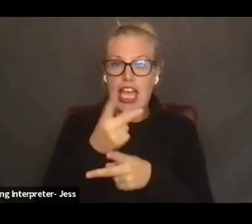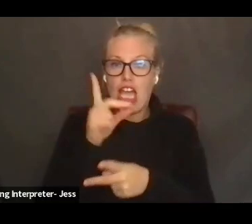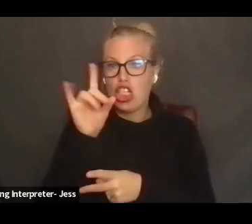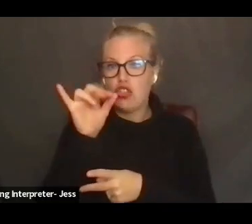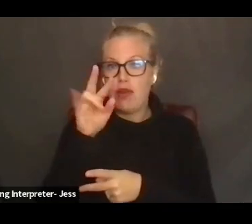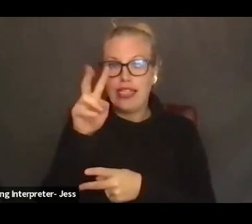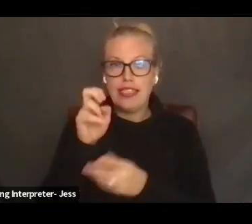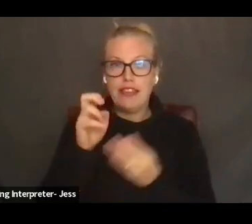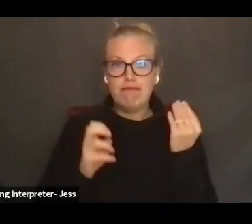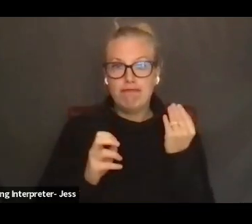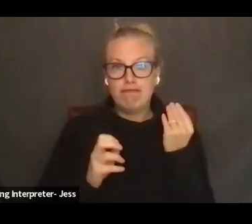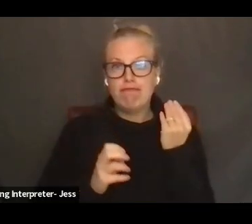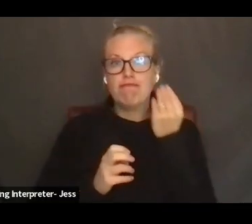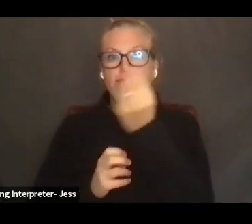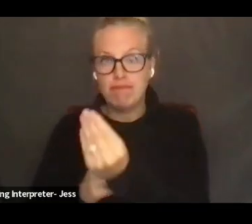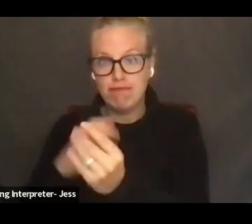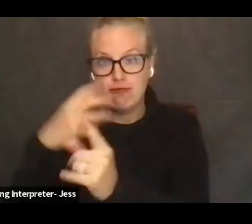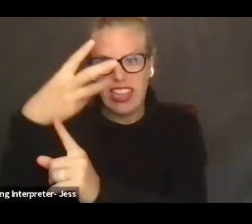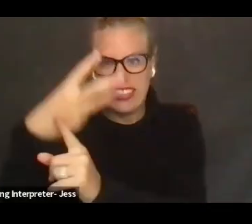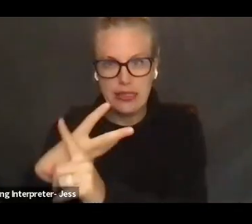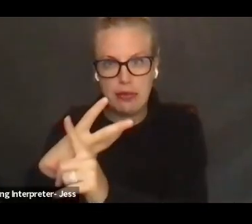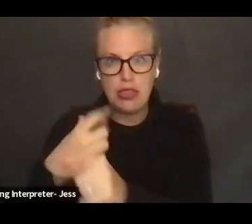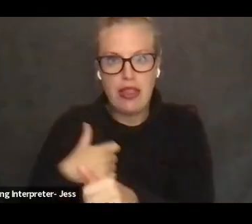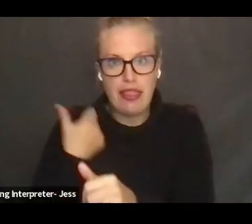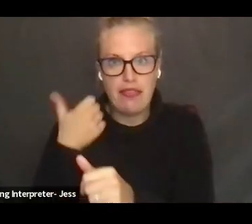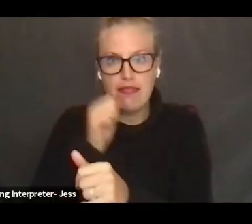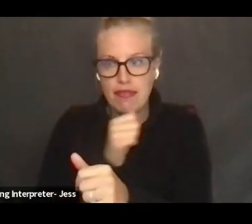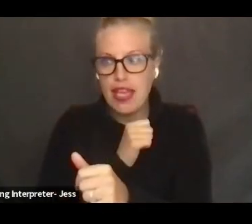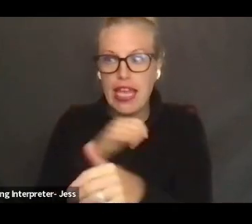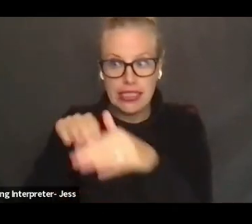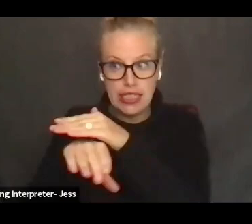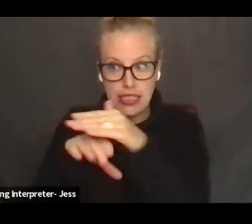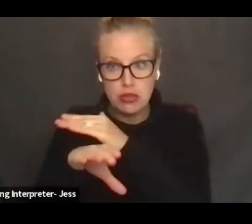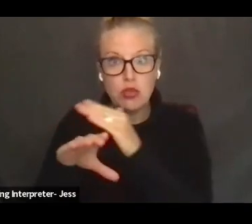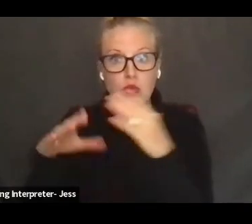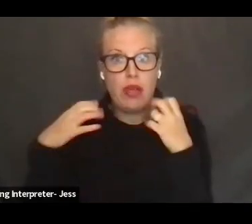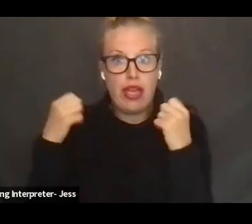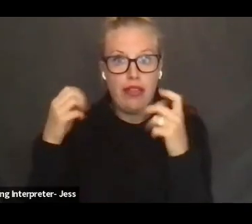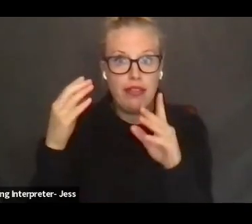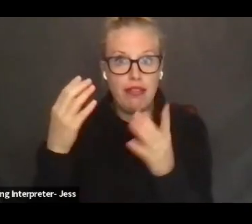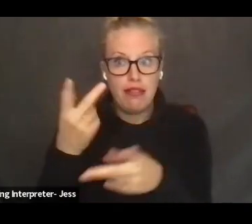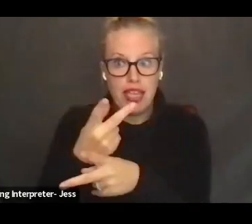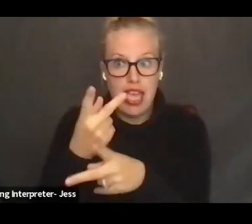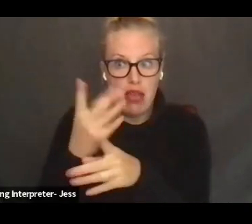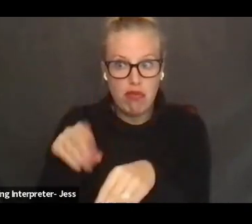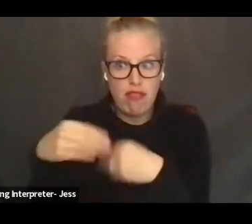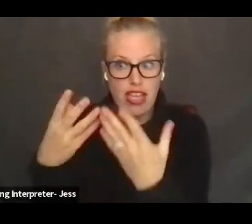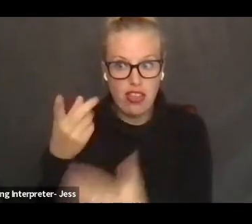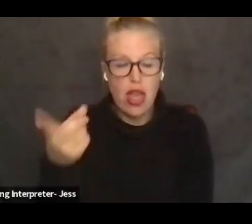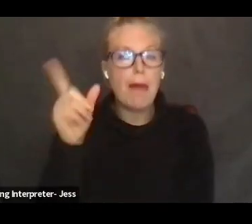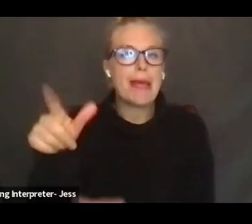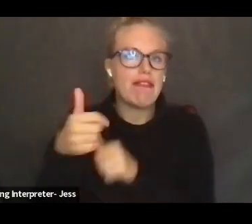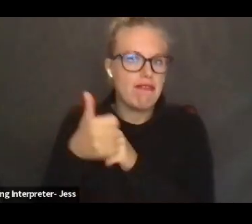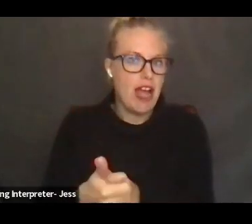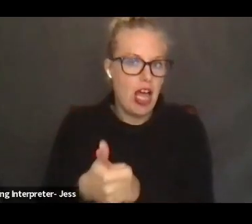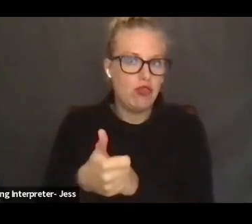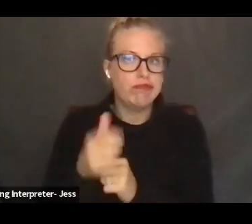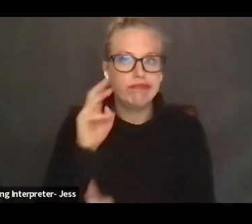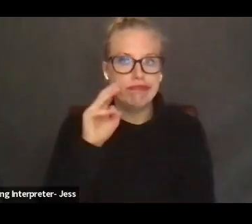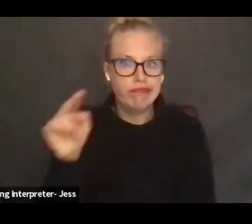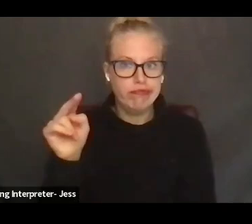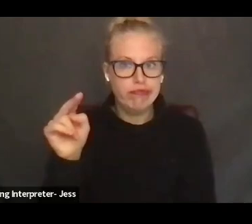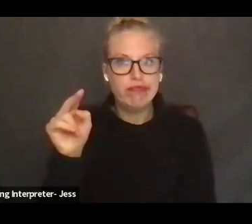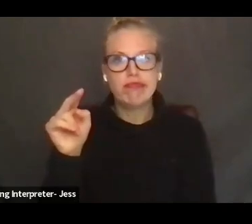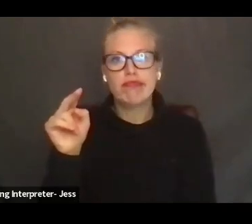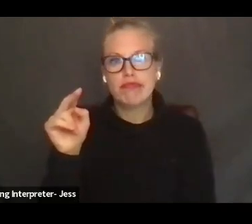Arizona and it's accessible to healthcare providers there, they have to follow it.